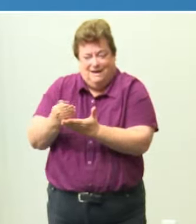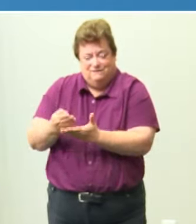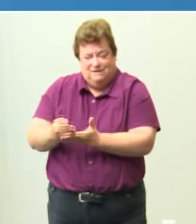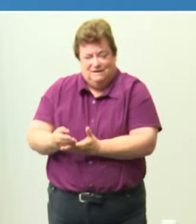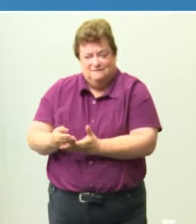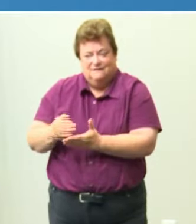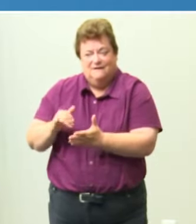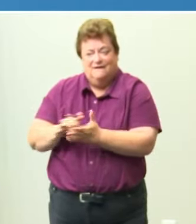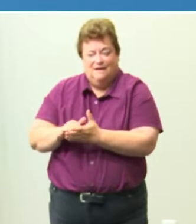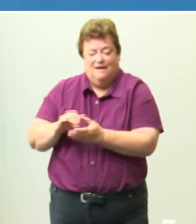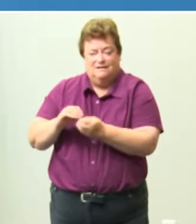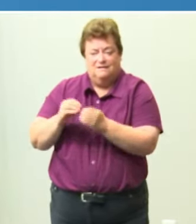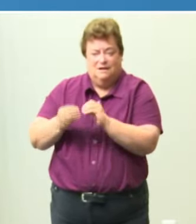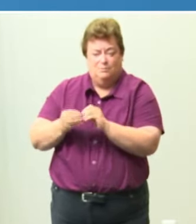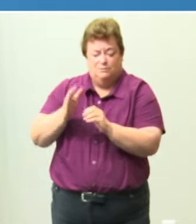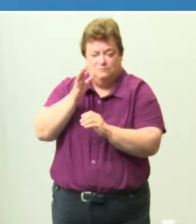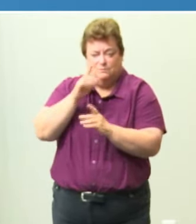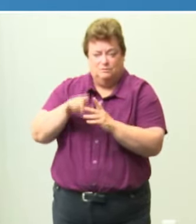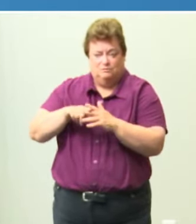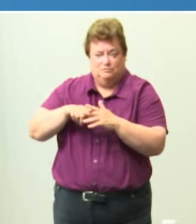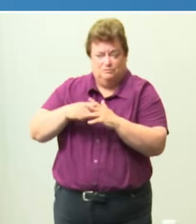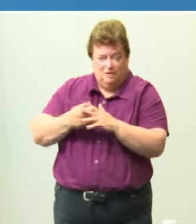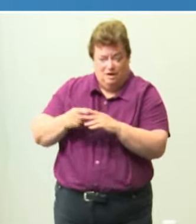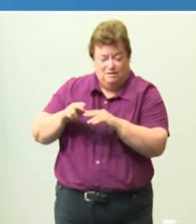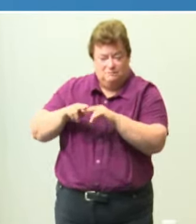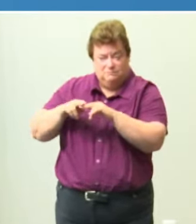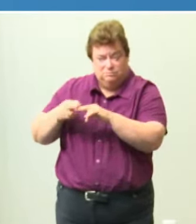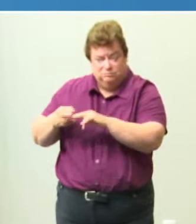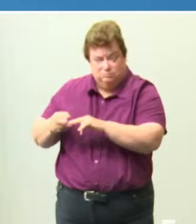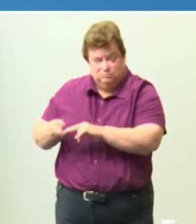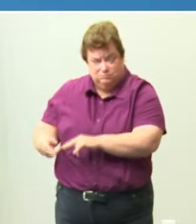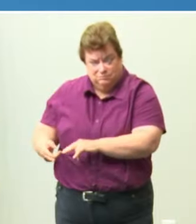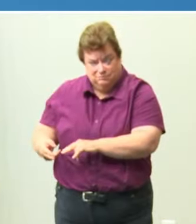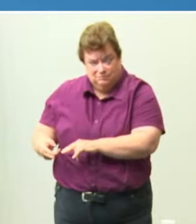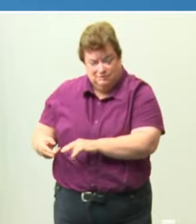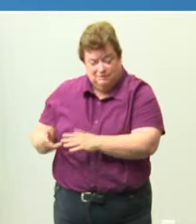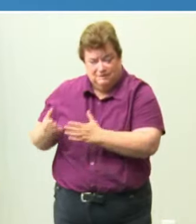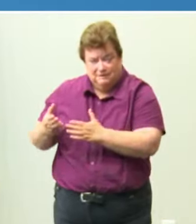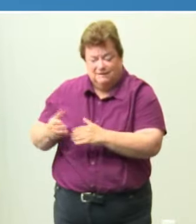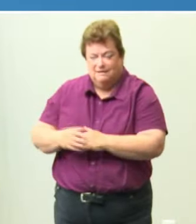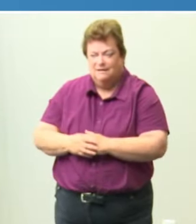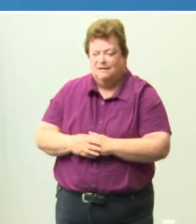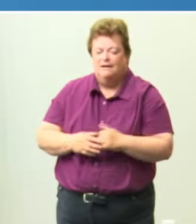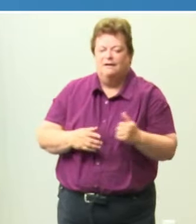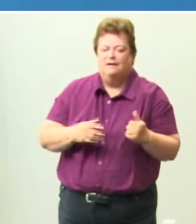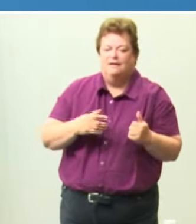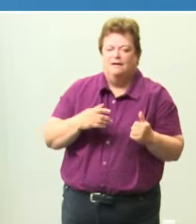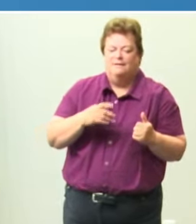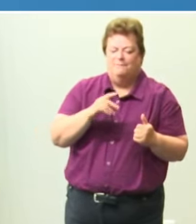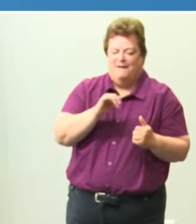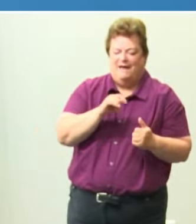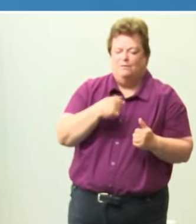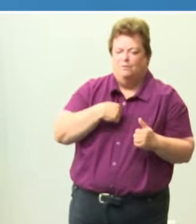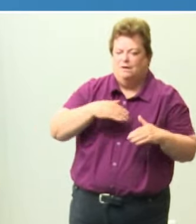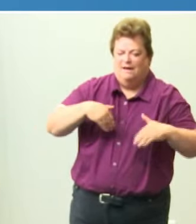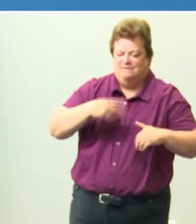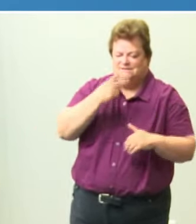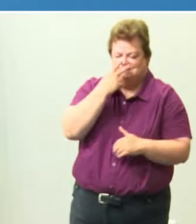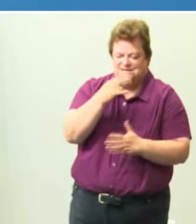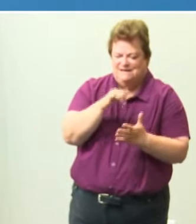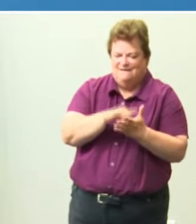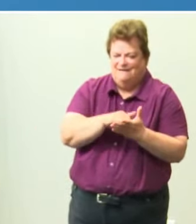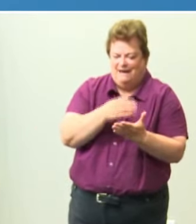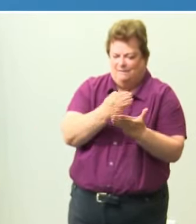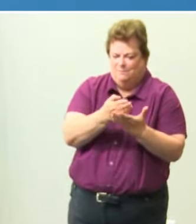to start, sort of working their way back down? You know, we're not seeing that evidence yet. We're just